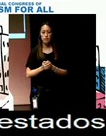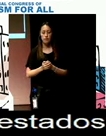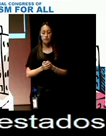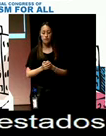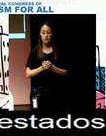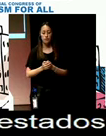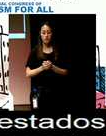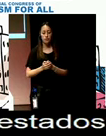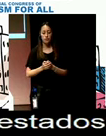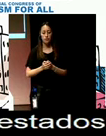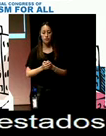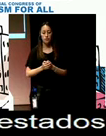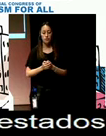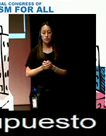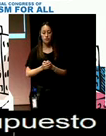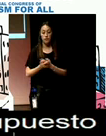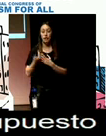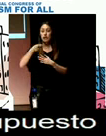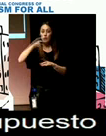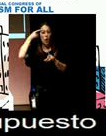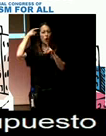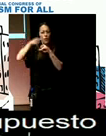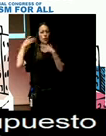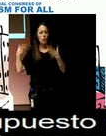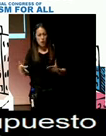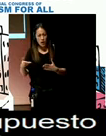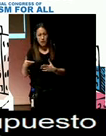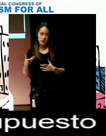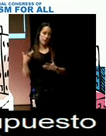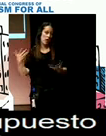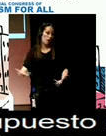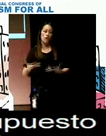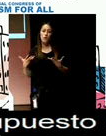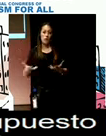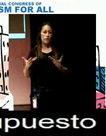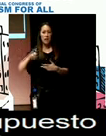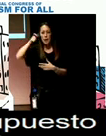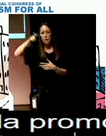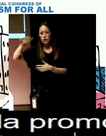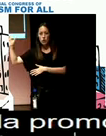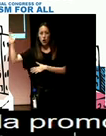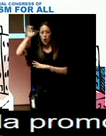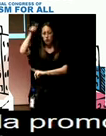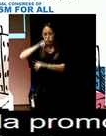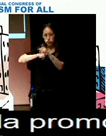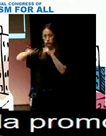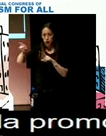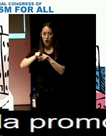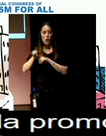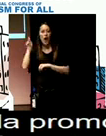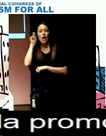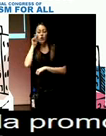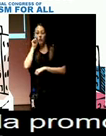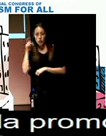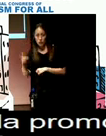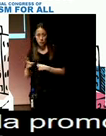and the incentive of European citizenship, which we believe, through tourism, is one means to actually motivate